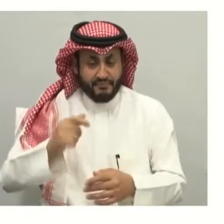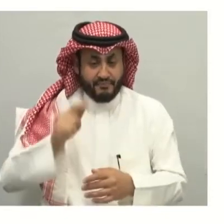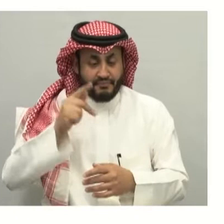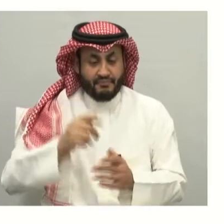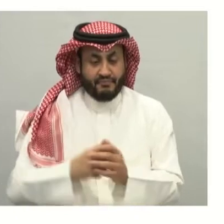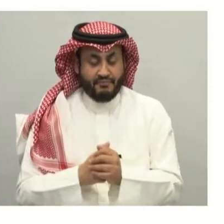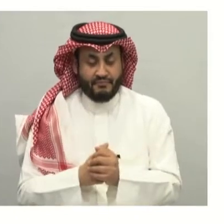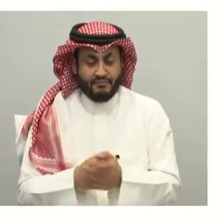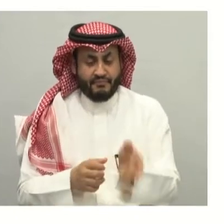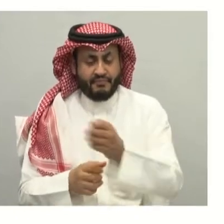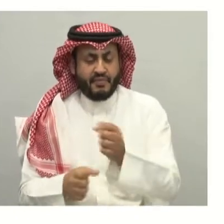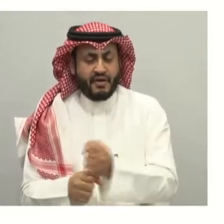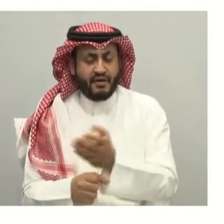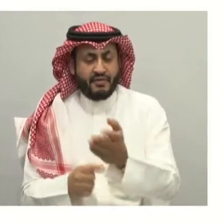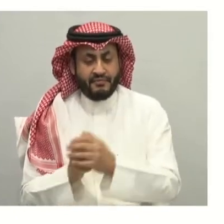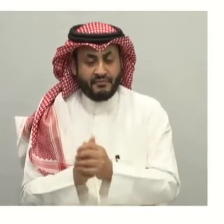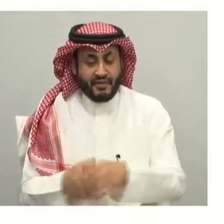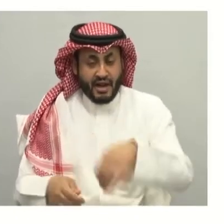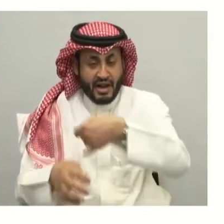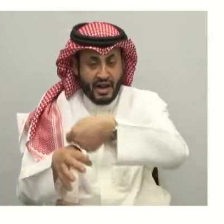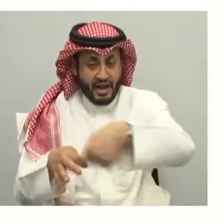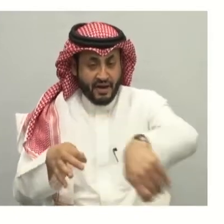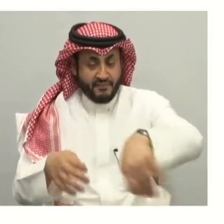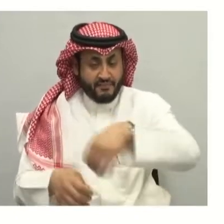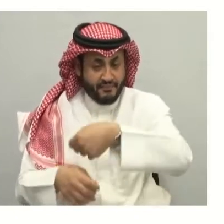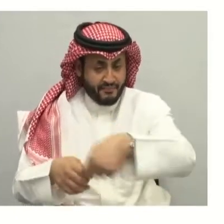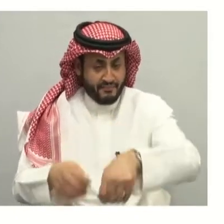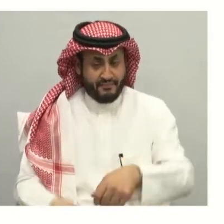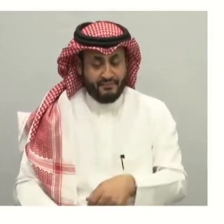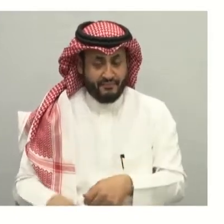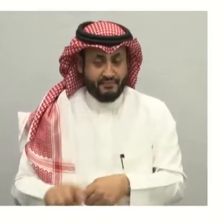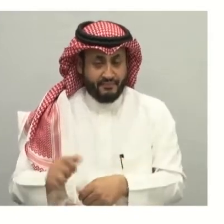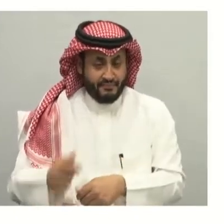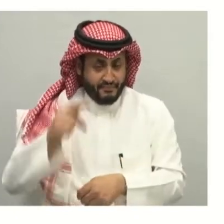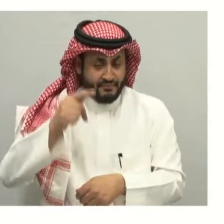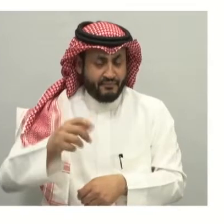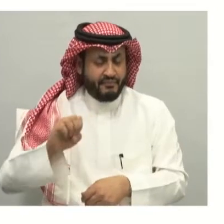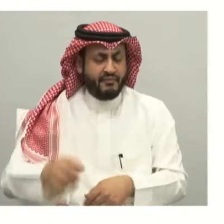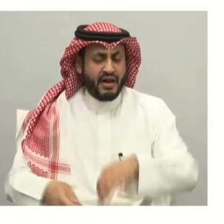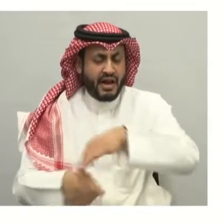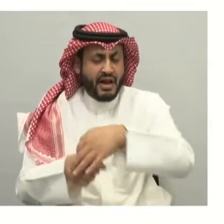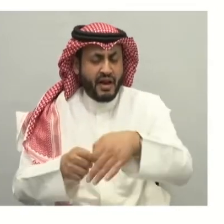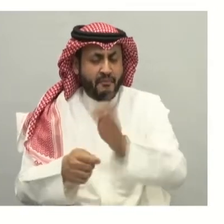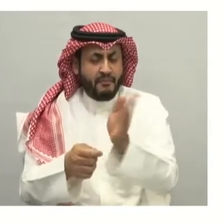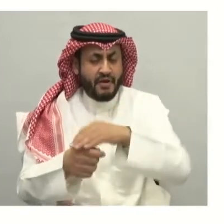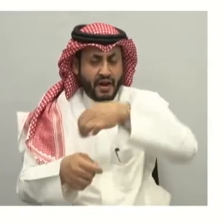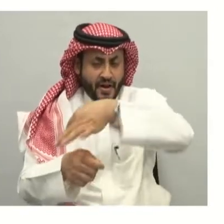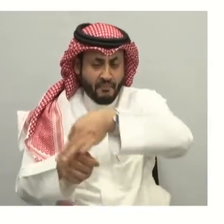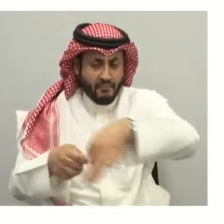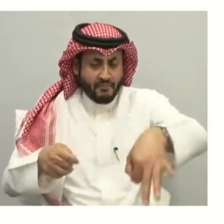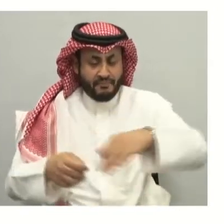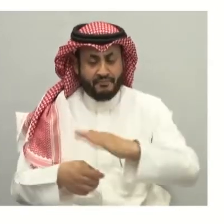We use tape to close the box.